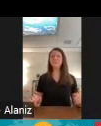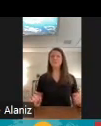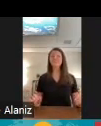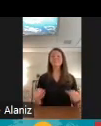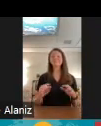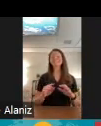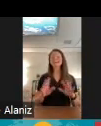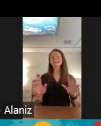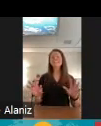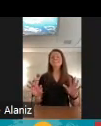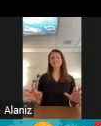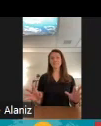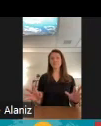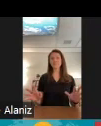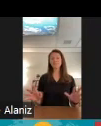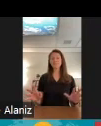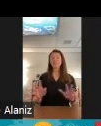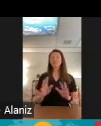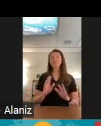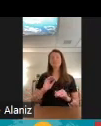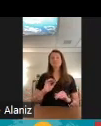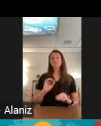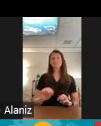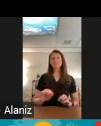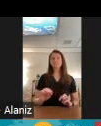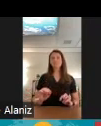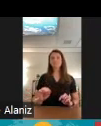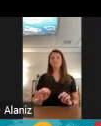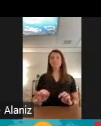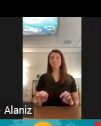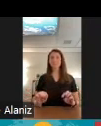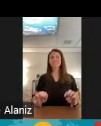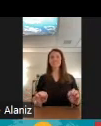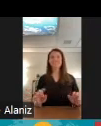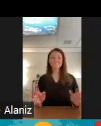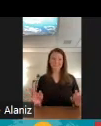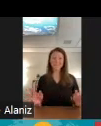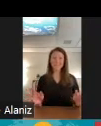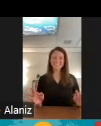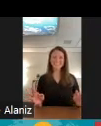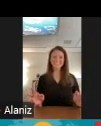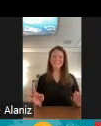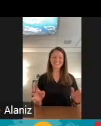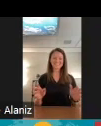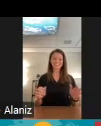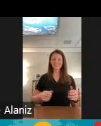with my clients, and it's highly adaptable. So this particular intervention is using table